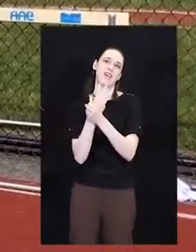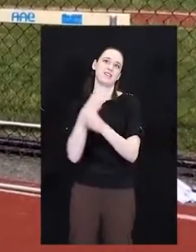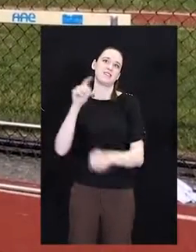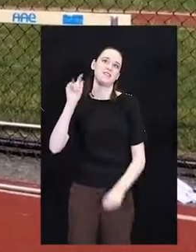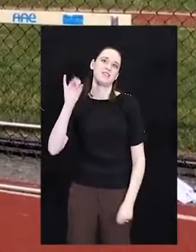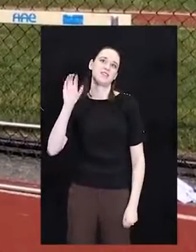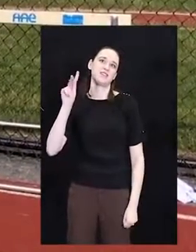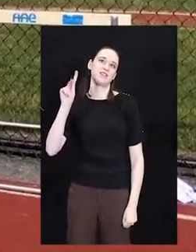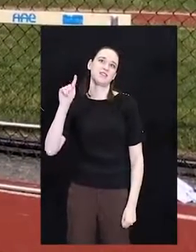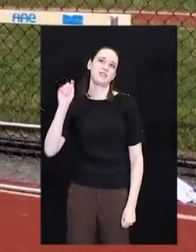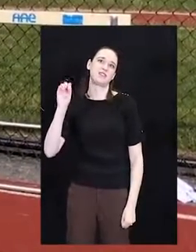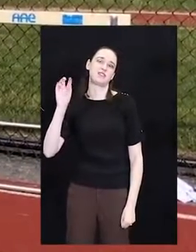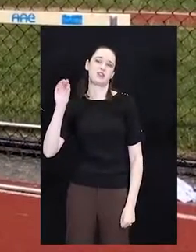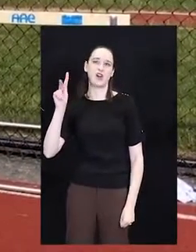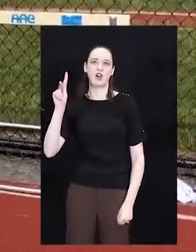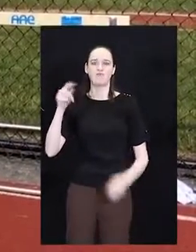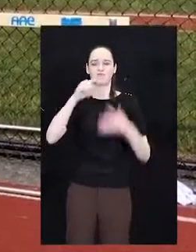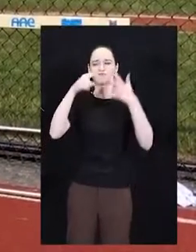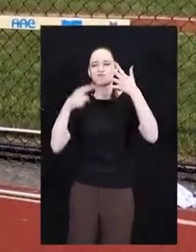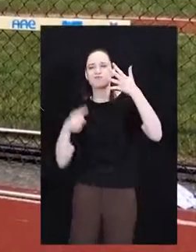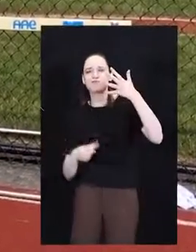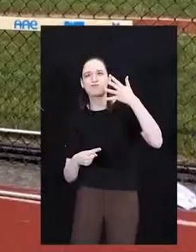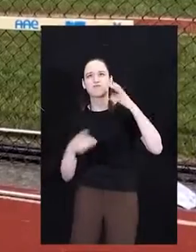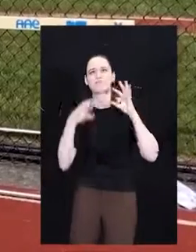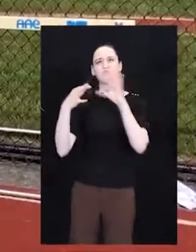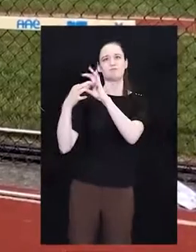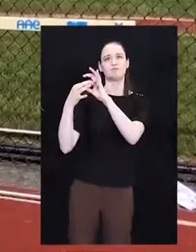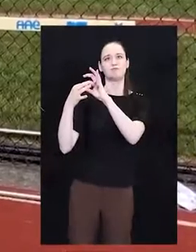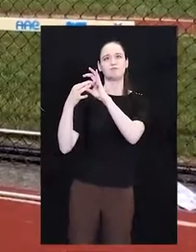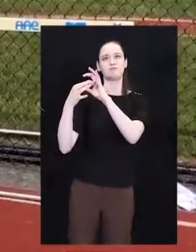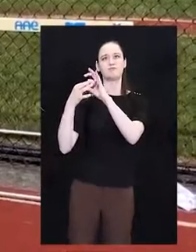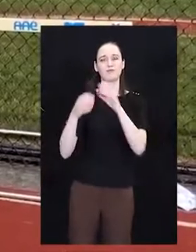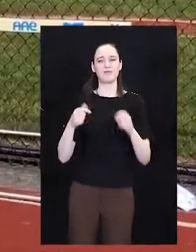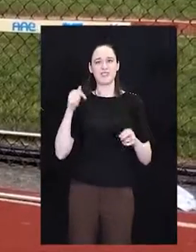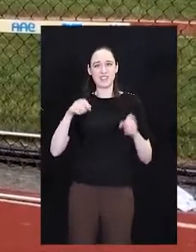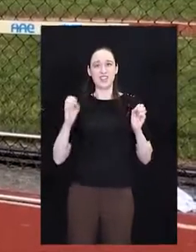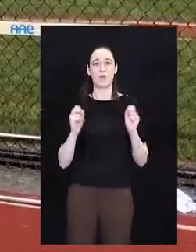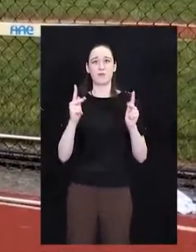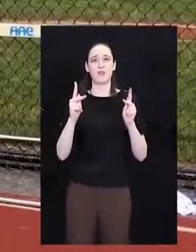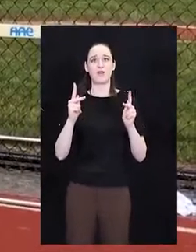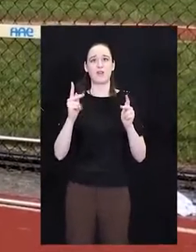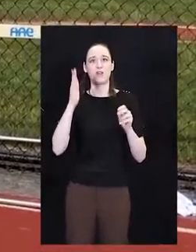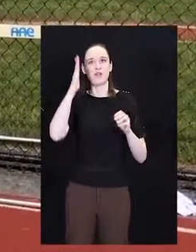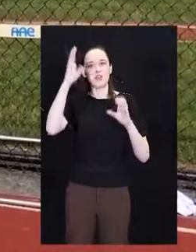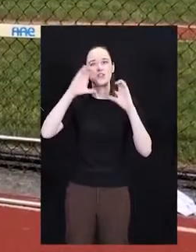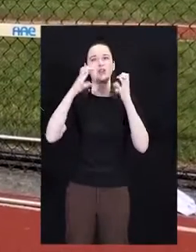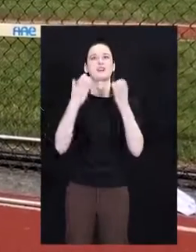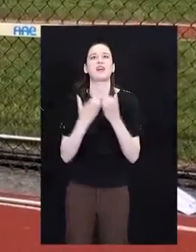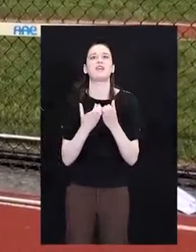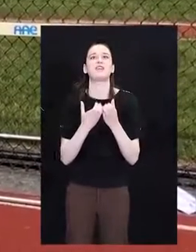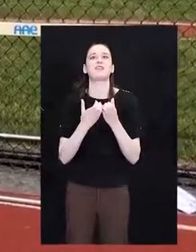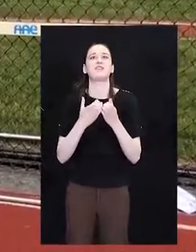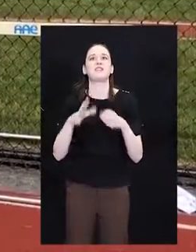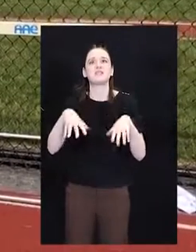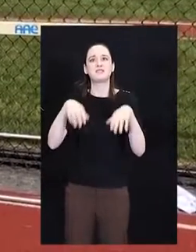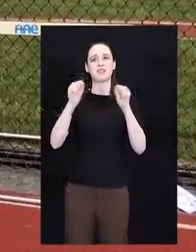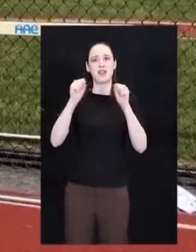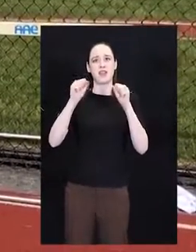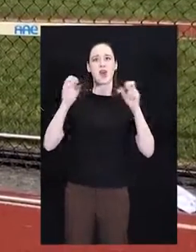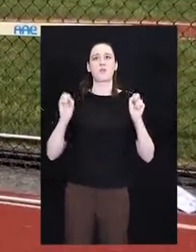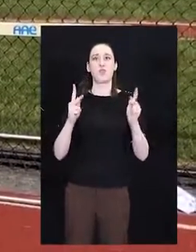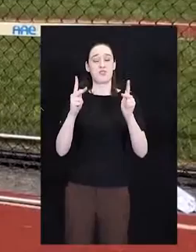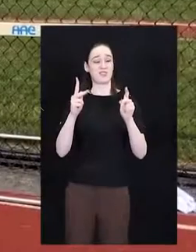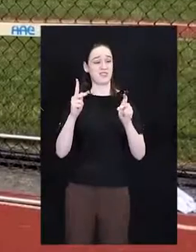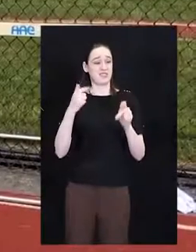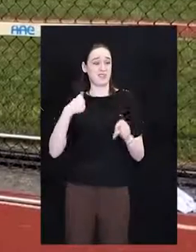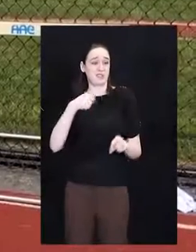and even TikTok. Our class gift, intended to cultivate kindness among us, is an opportunity for future classes to enjoy what we have